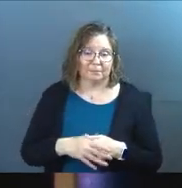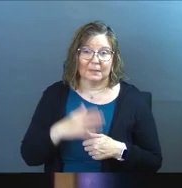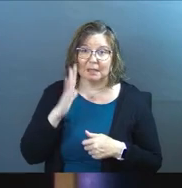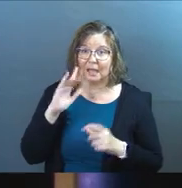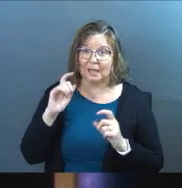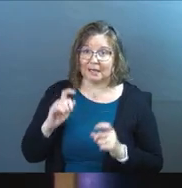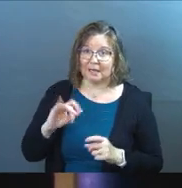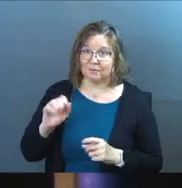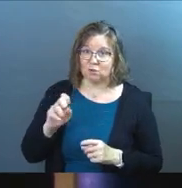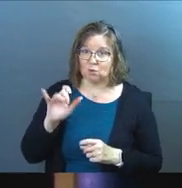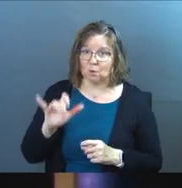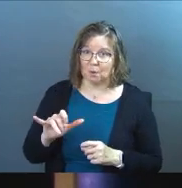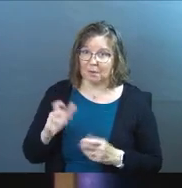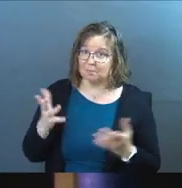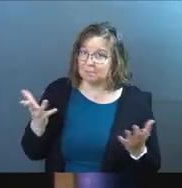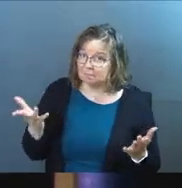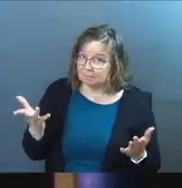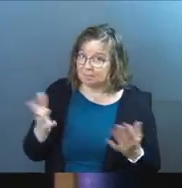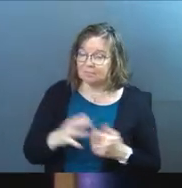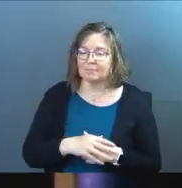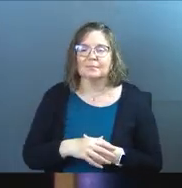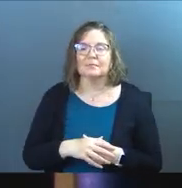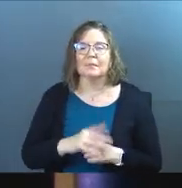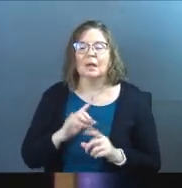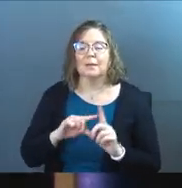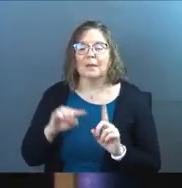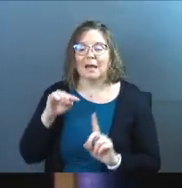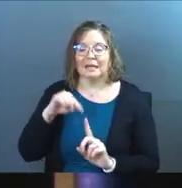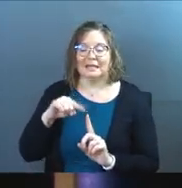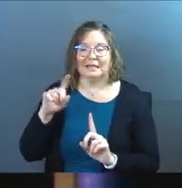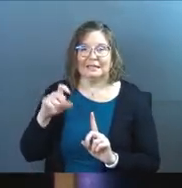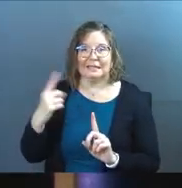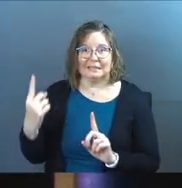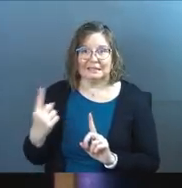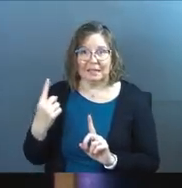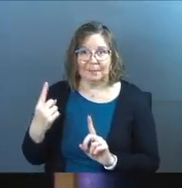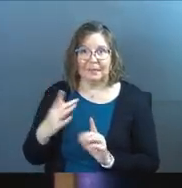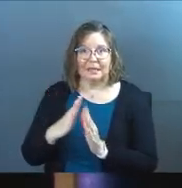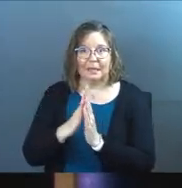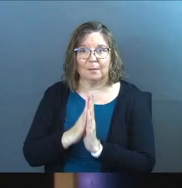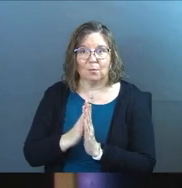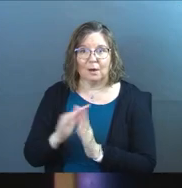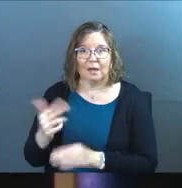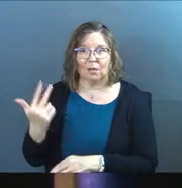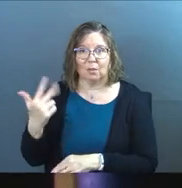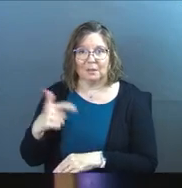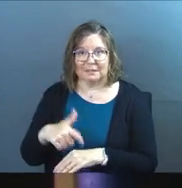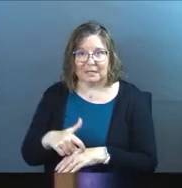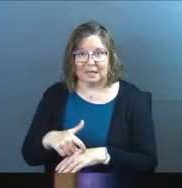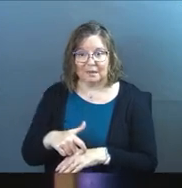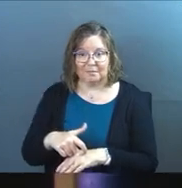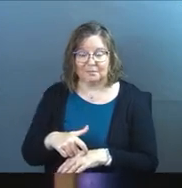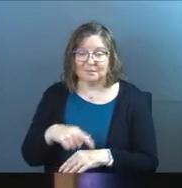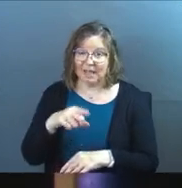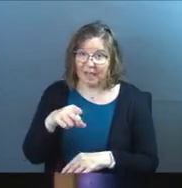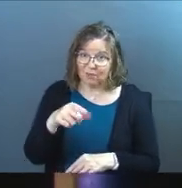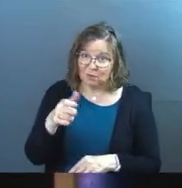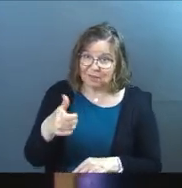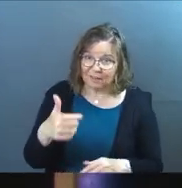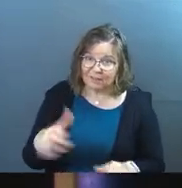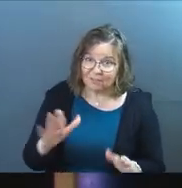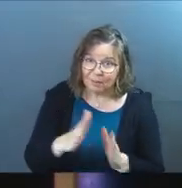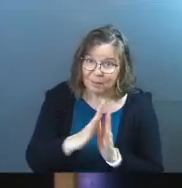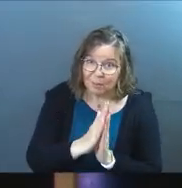Did God give him the joy there? I don't know. But he needed something in praying three times. Have you given up on prayer?